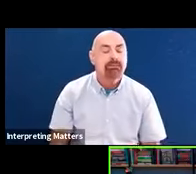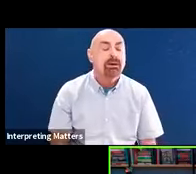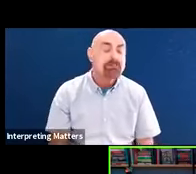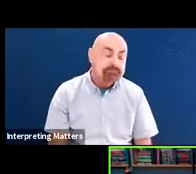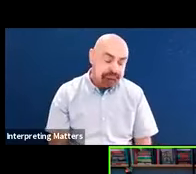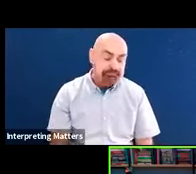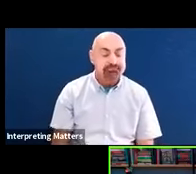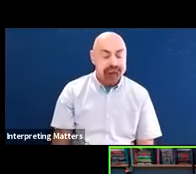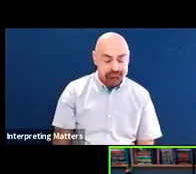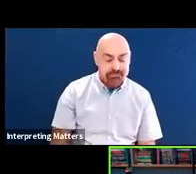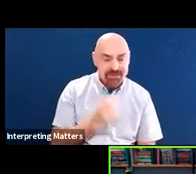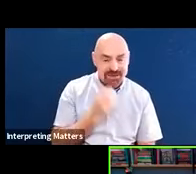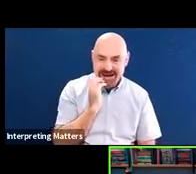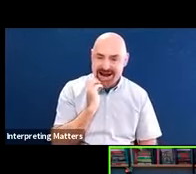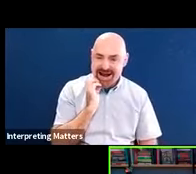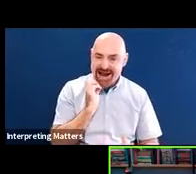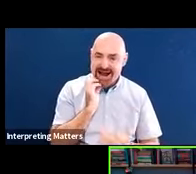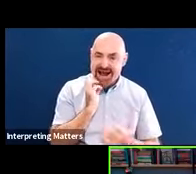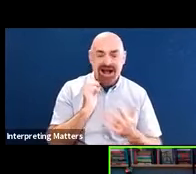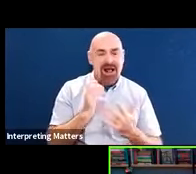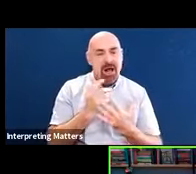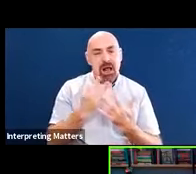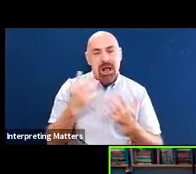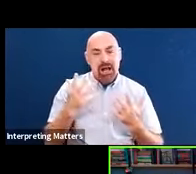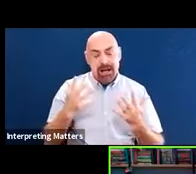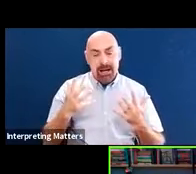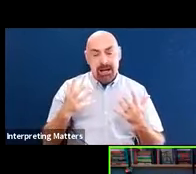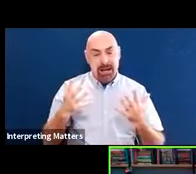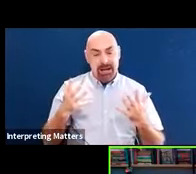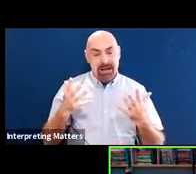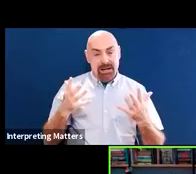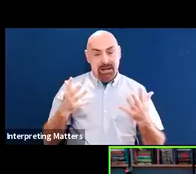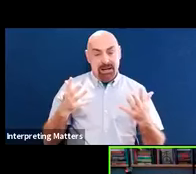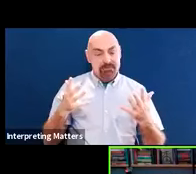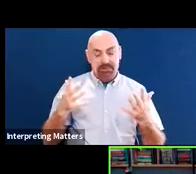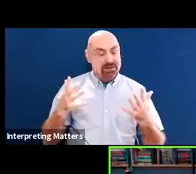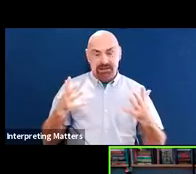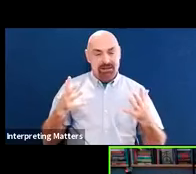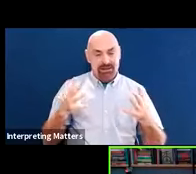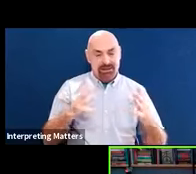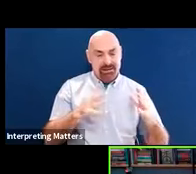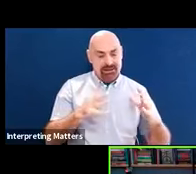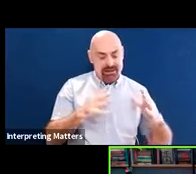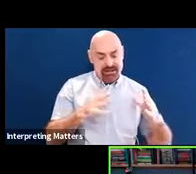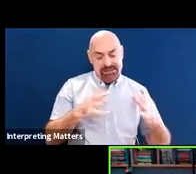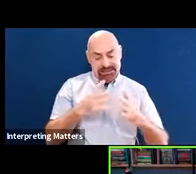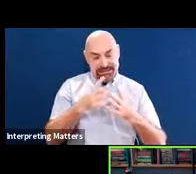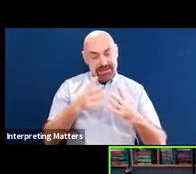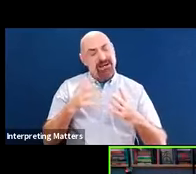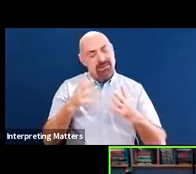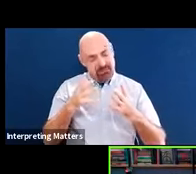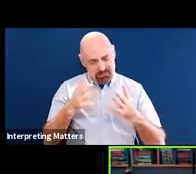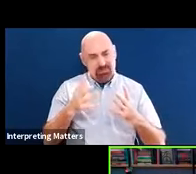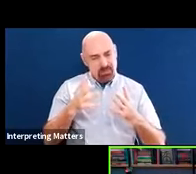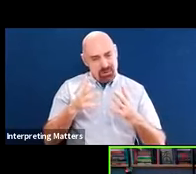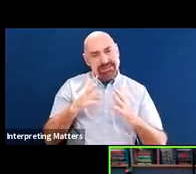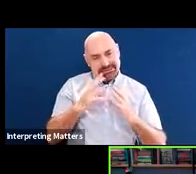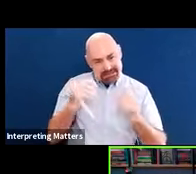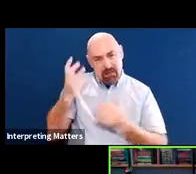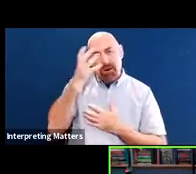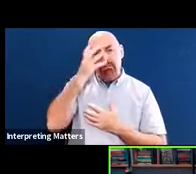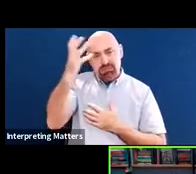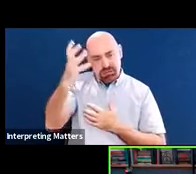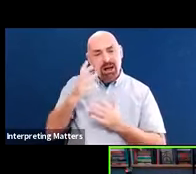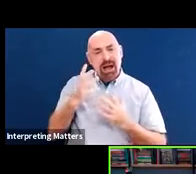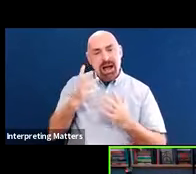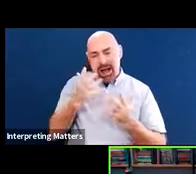know, transversal programs of the welfare state type are usually really good at redistributing opportunities across